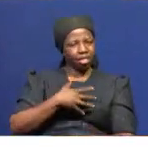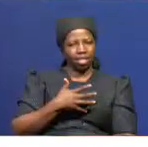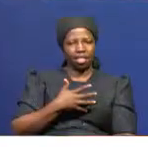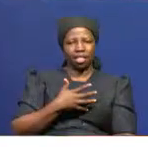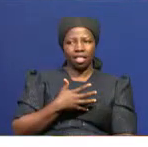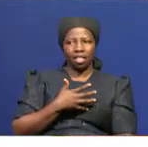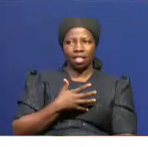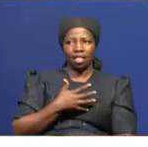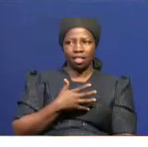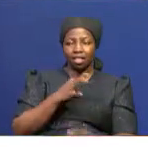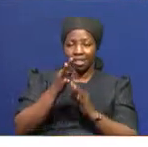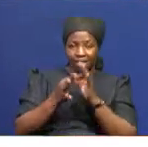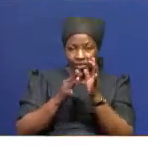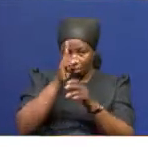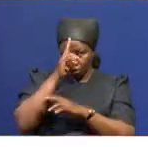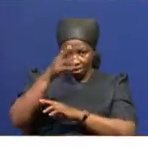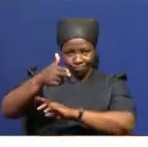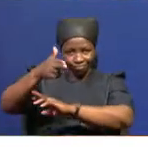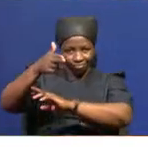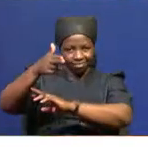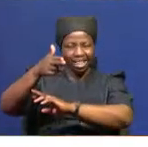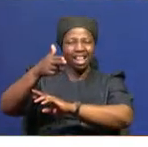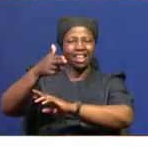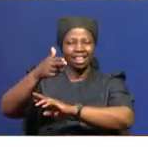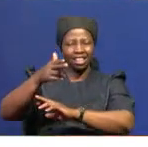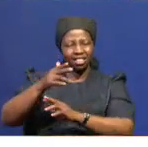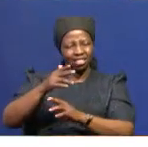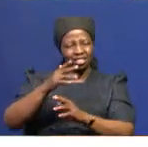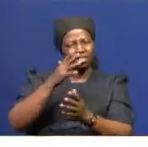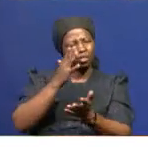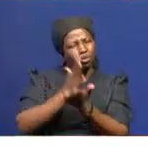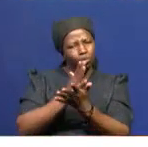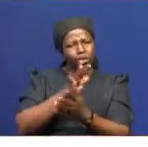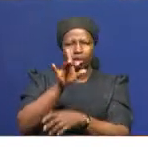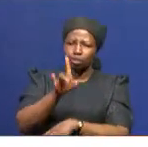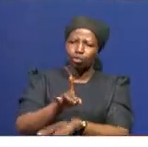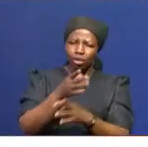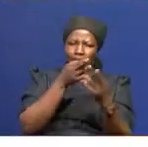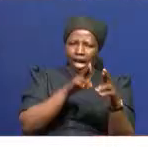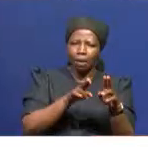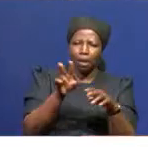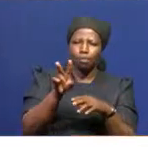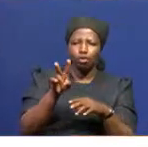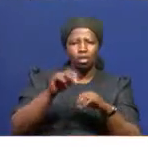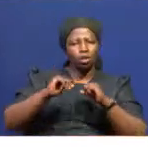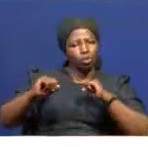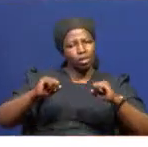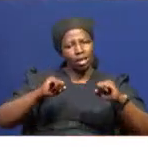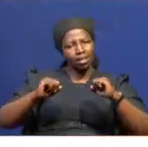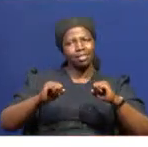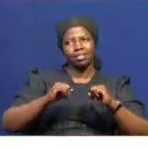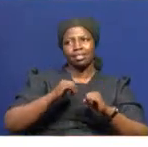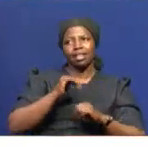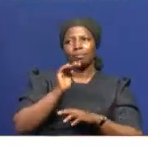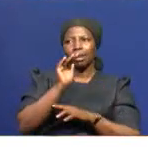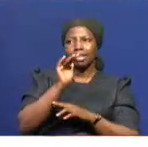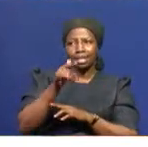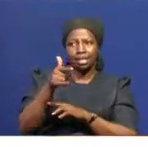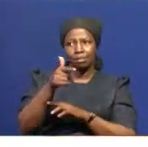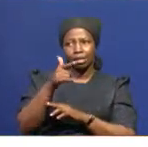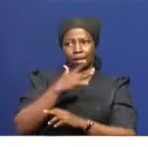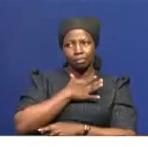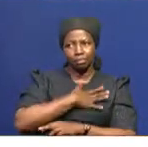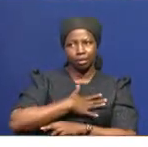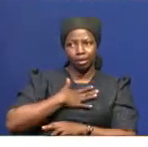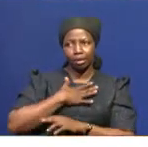a civilian. It should apply both ways. And I request you in the media, please stop profiling